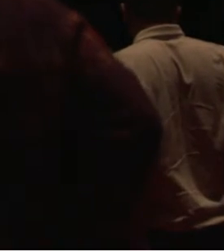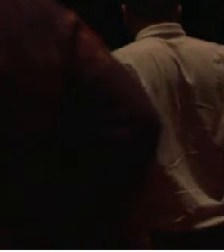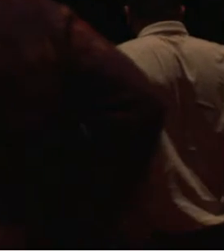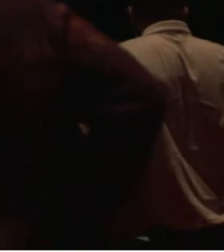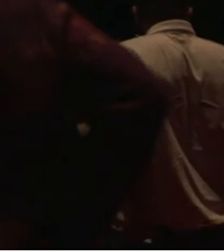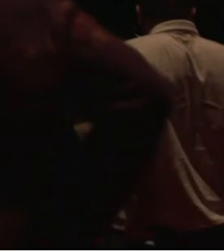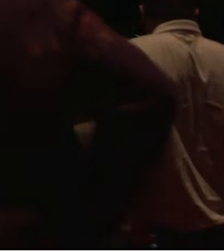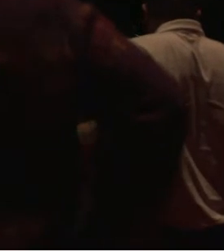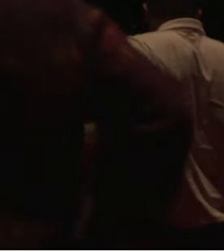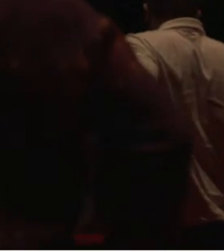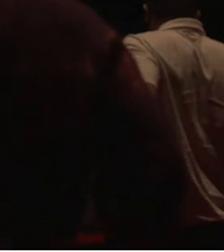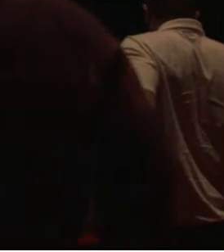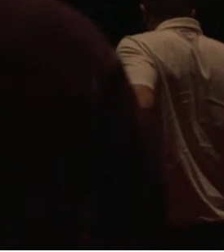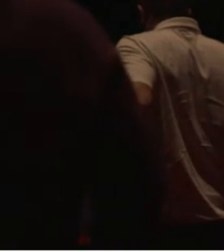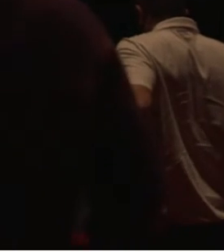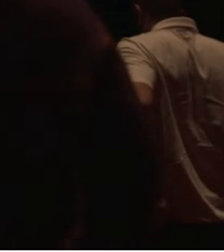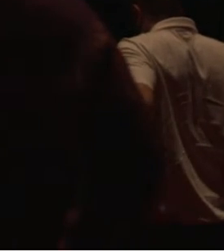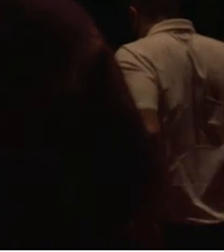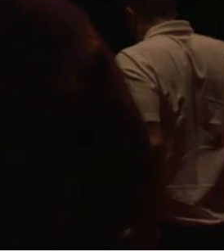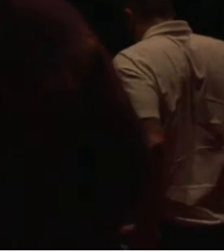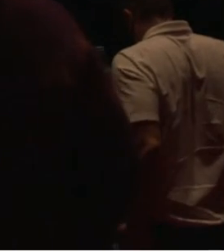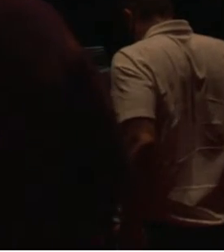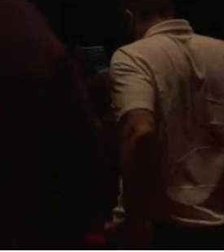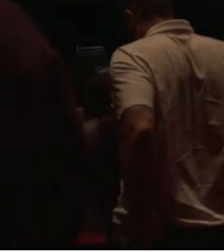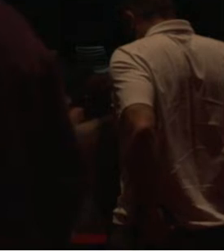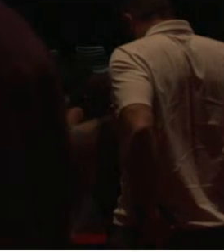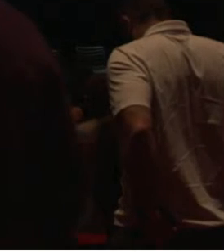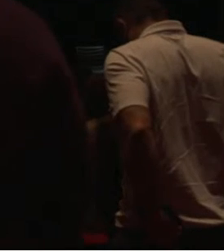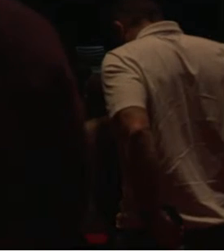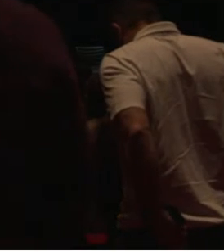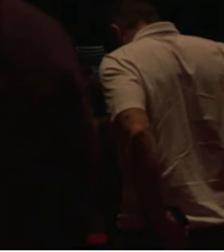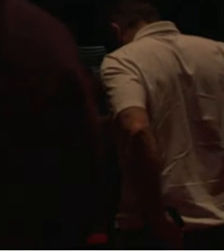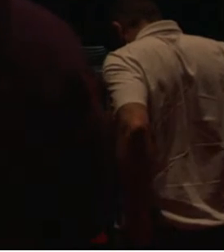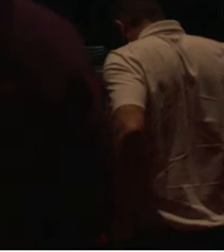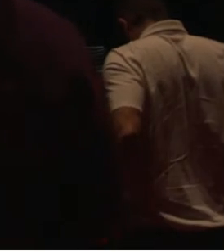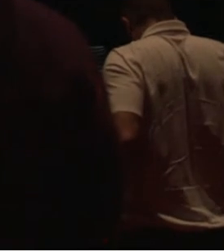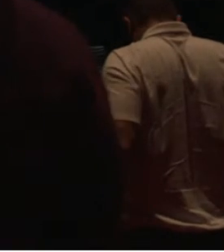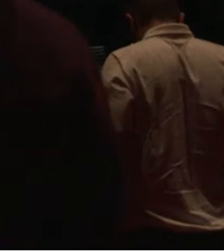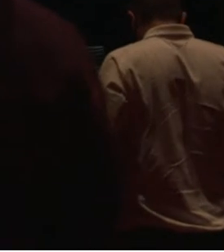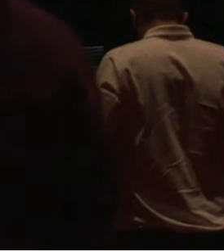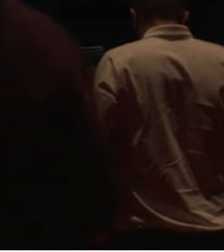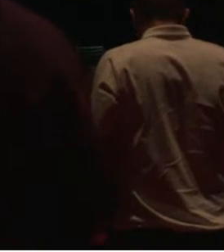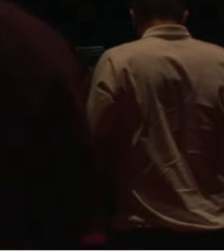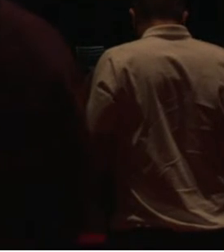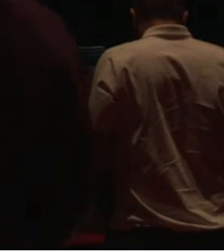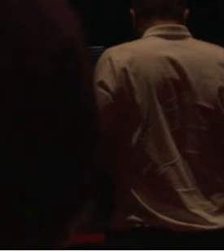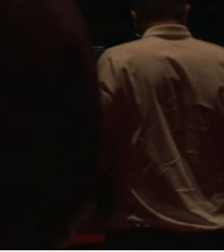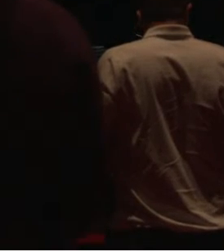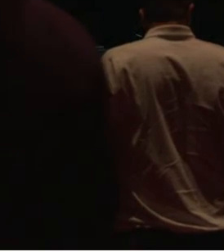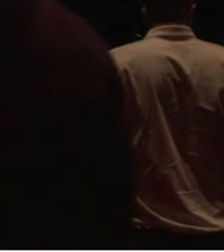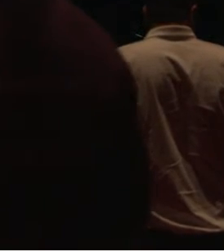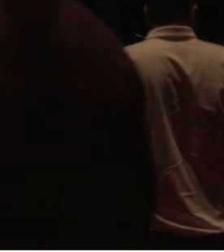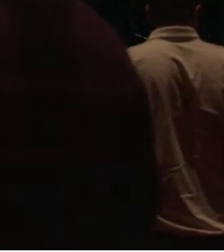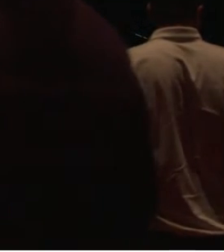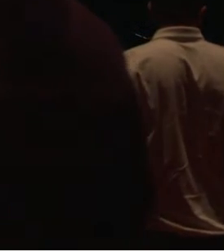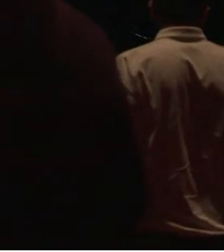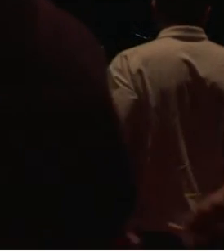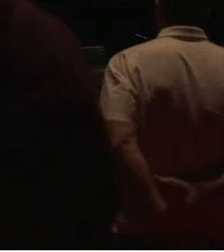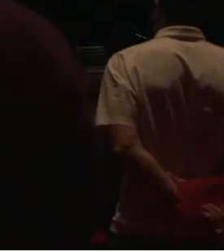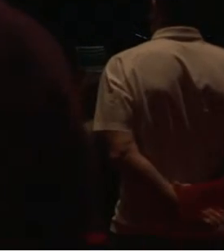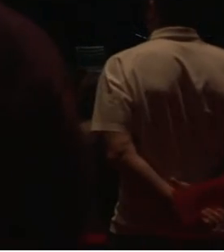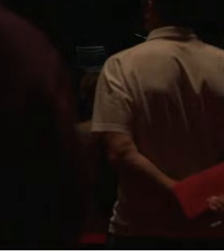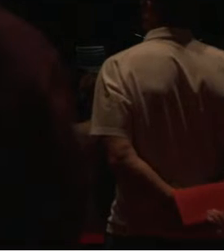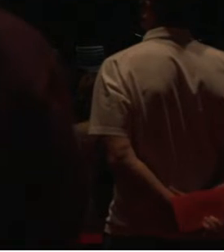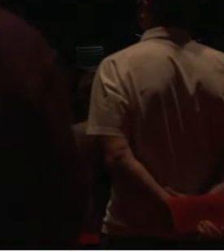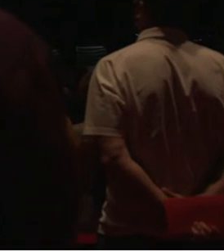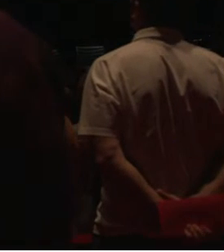organization. And whether it's a returning warrior from way back when or a